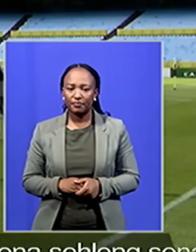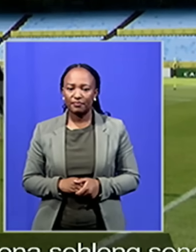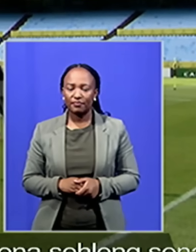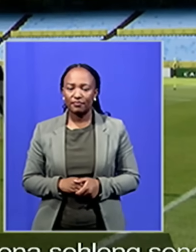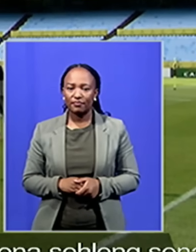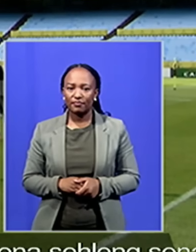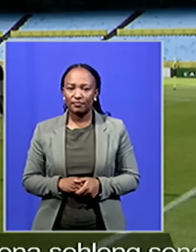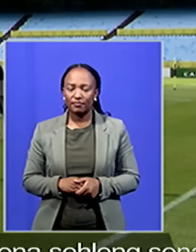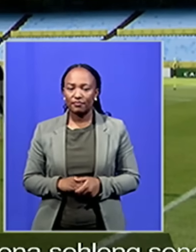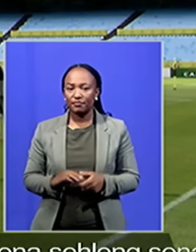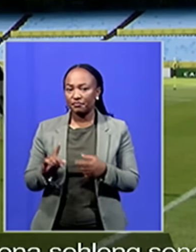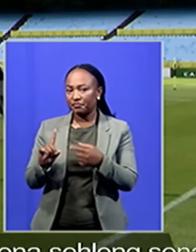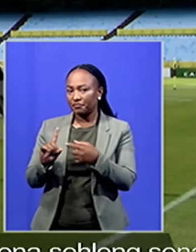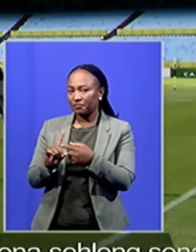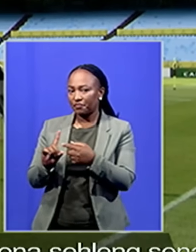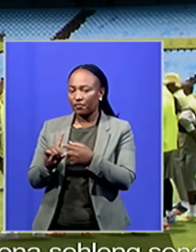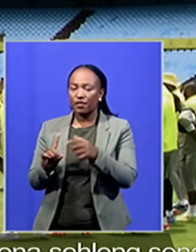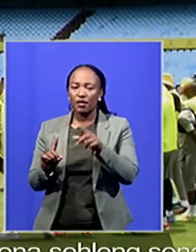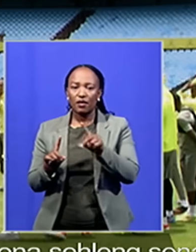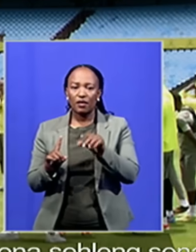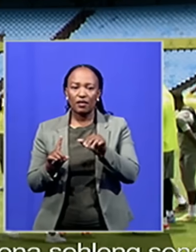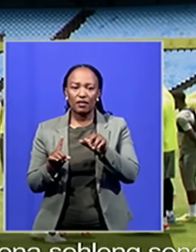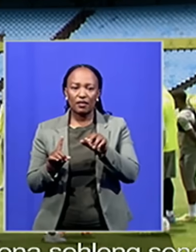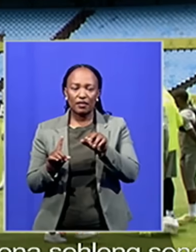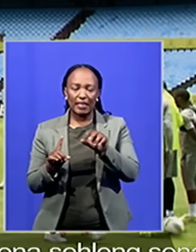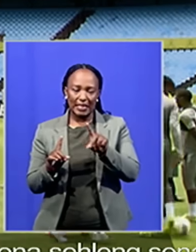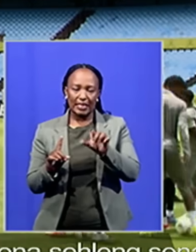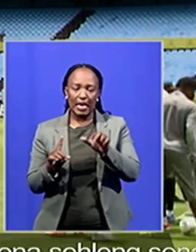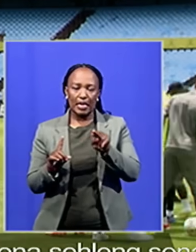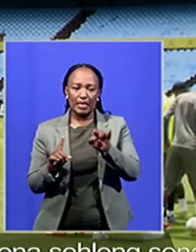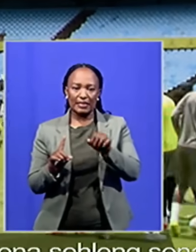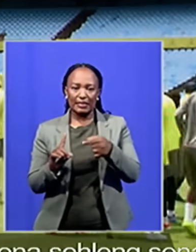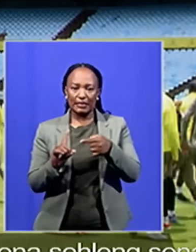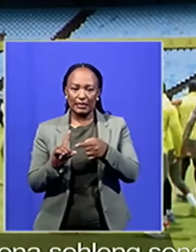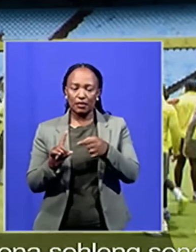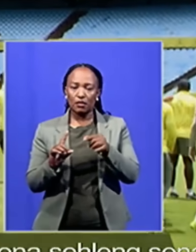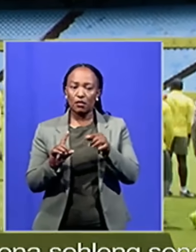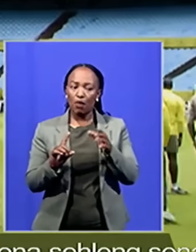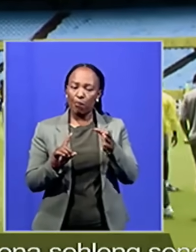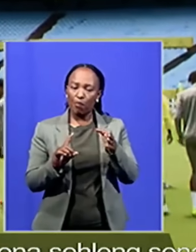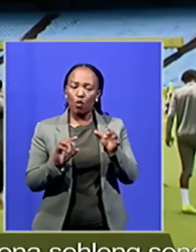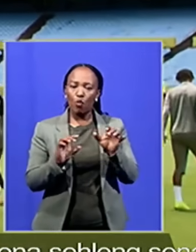Mahlwadi bona Dennis Onyango o be a le mo dikoteng nakong eo sehlopha sa Sundowns